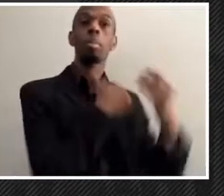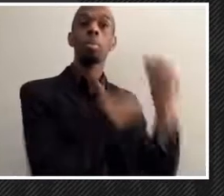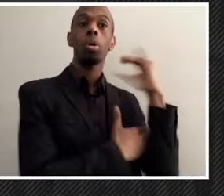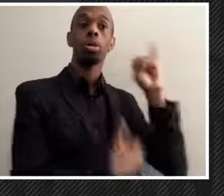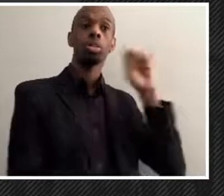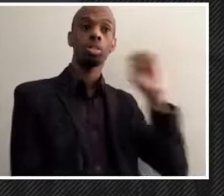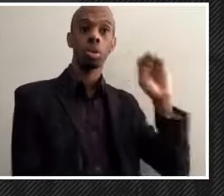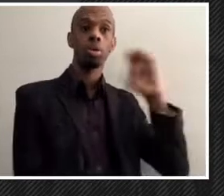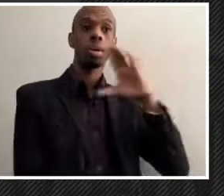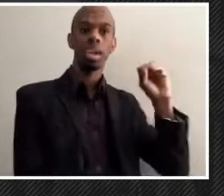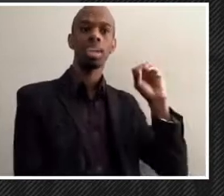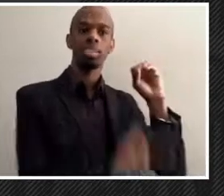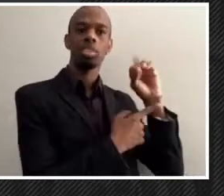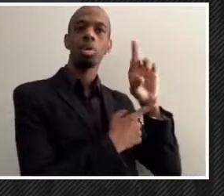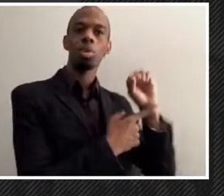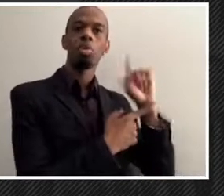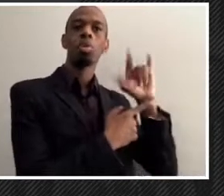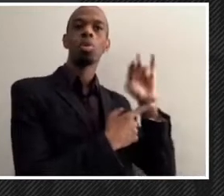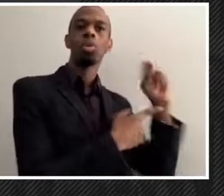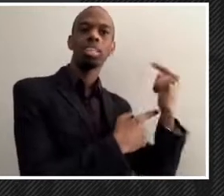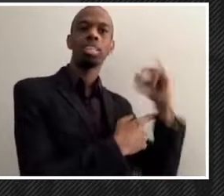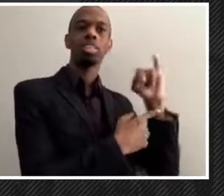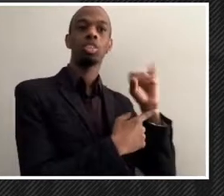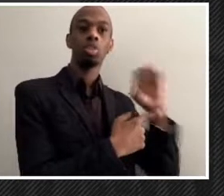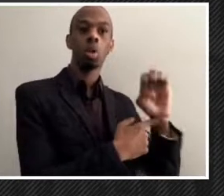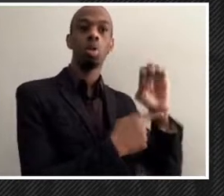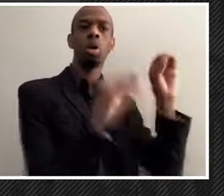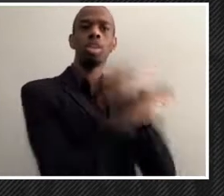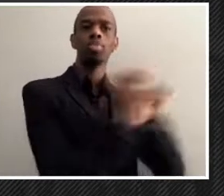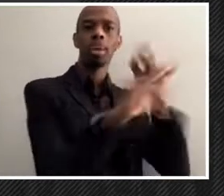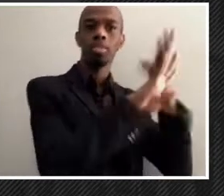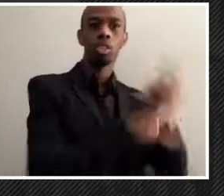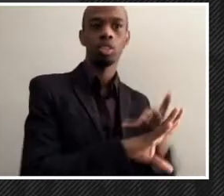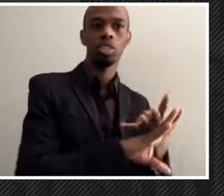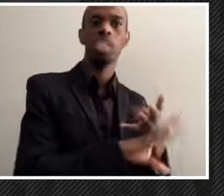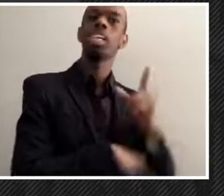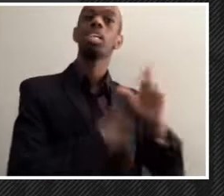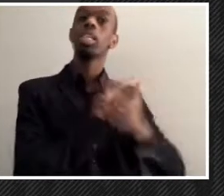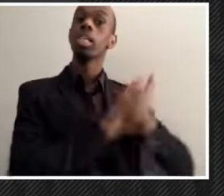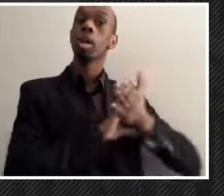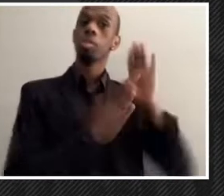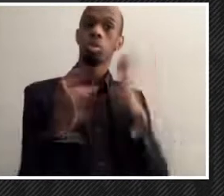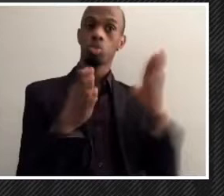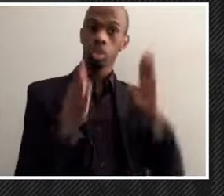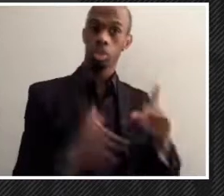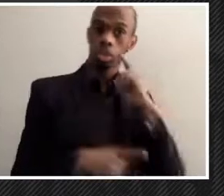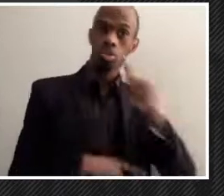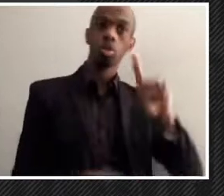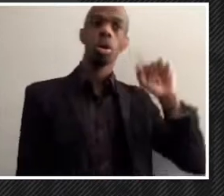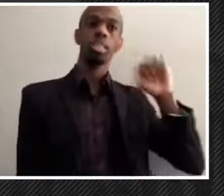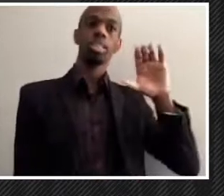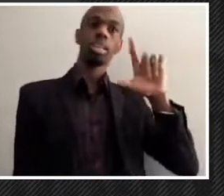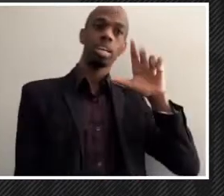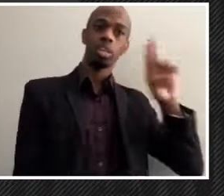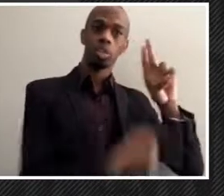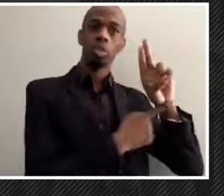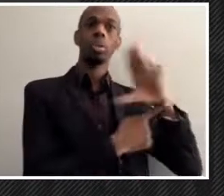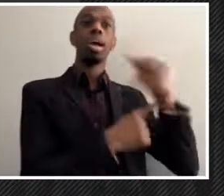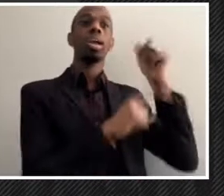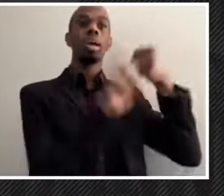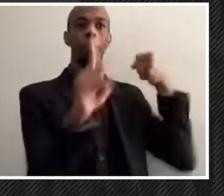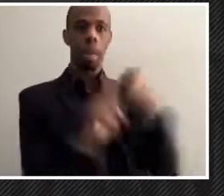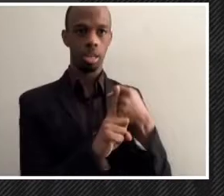Unfiltered. Lewis is a campaign strategist of the Justice Division for the ACLU and NPAD. So